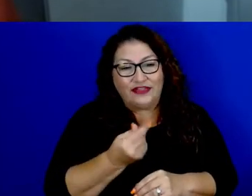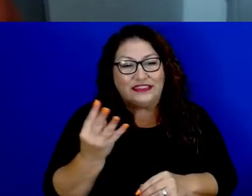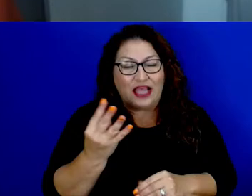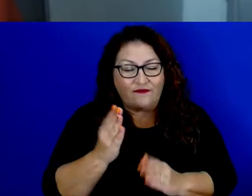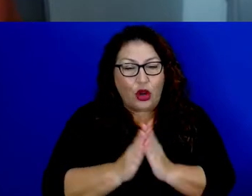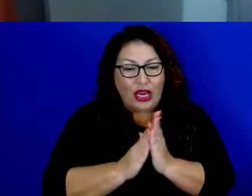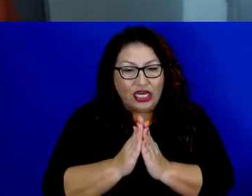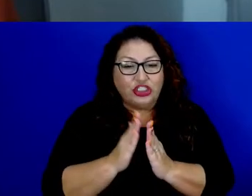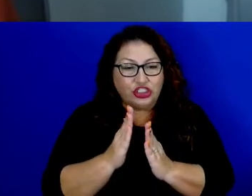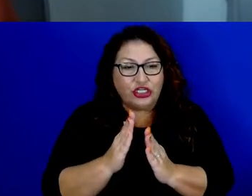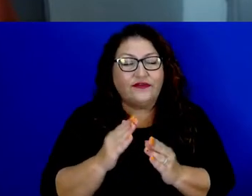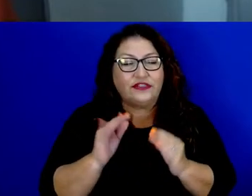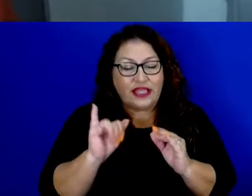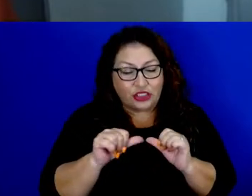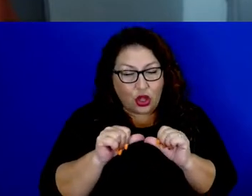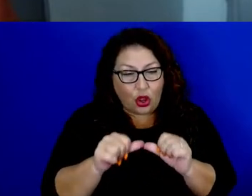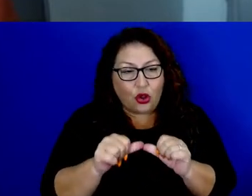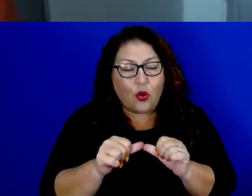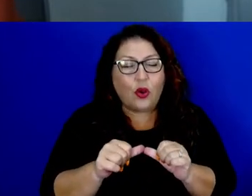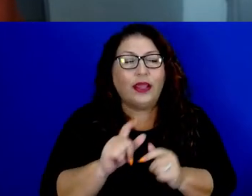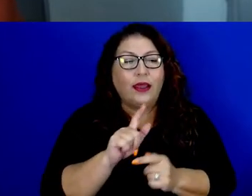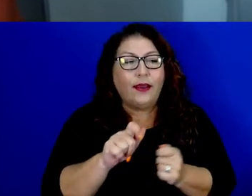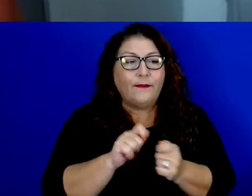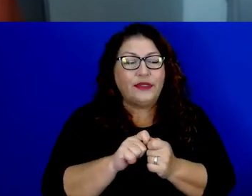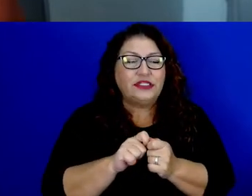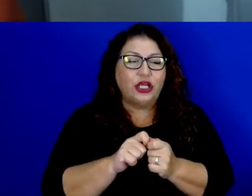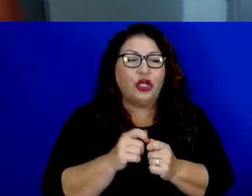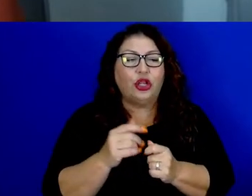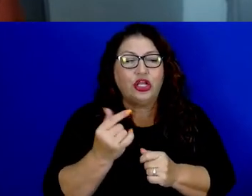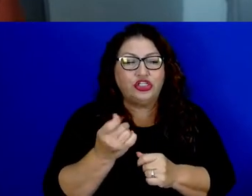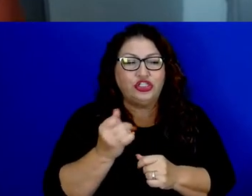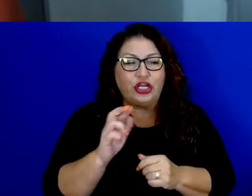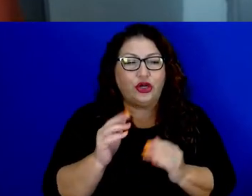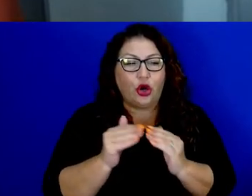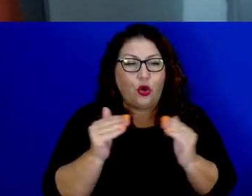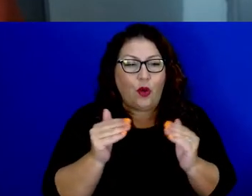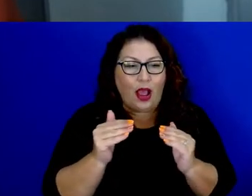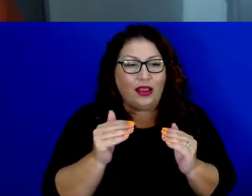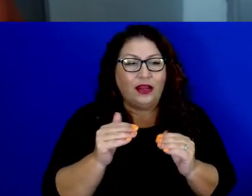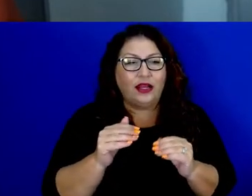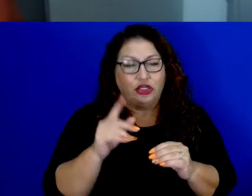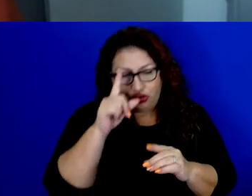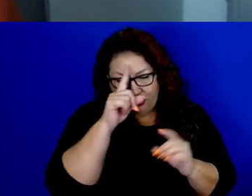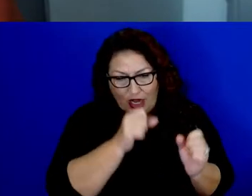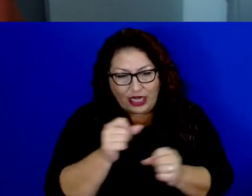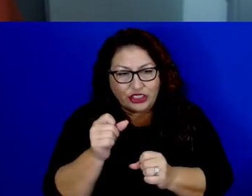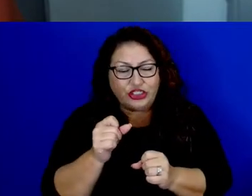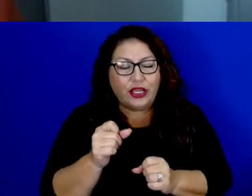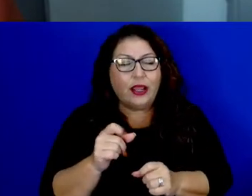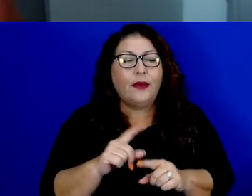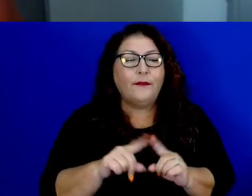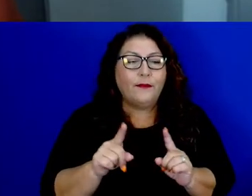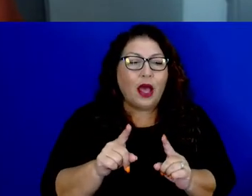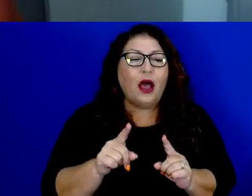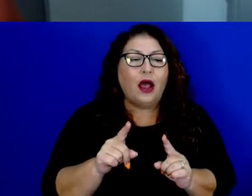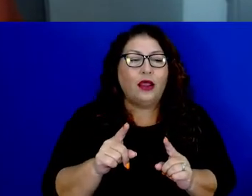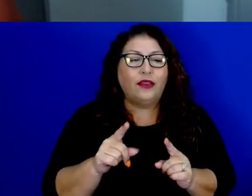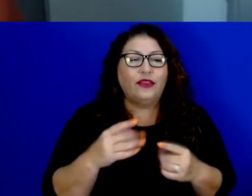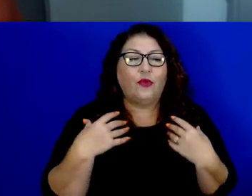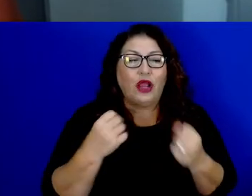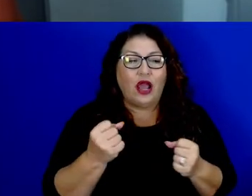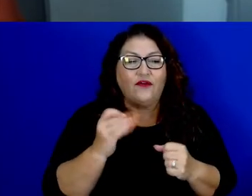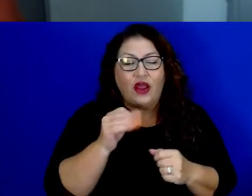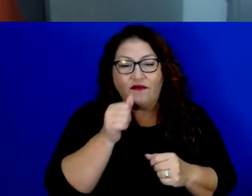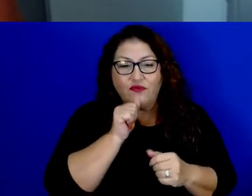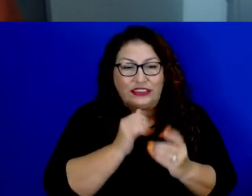and in particular, the gender equality strategy. But the Recovery and Resilience Facility, as mentioned